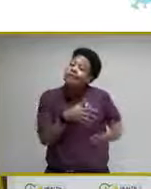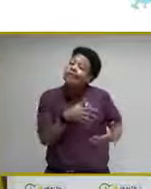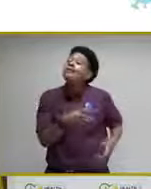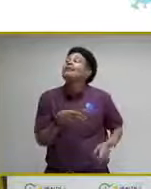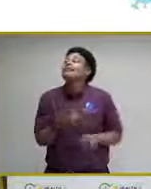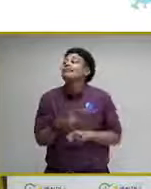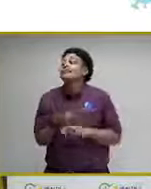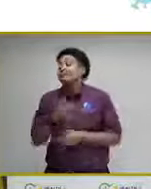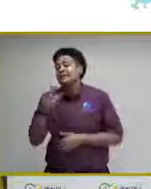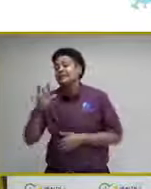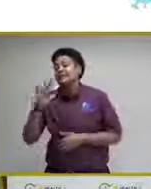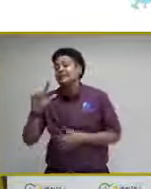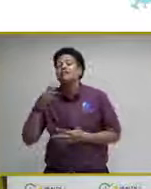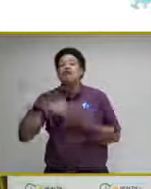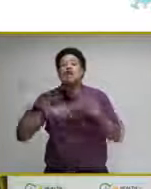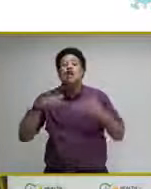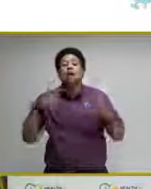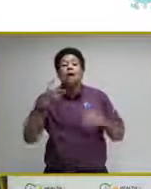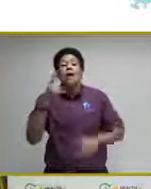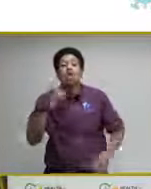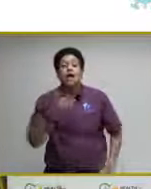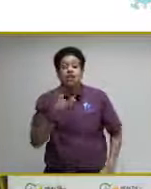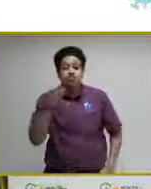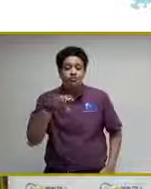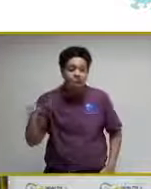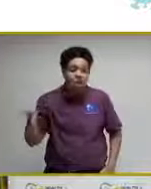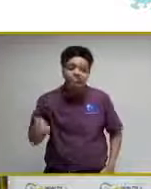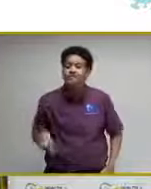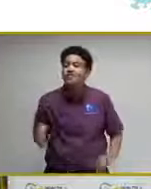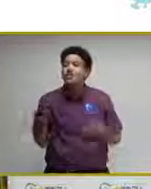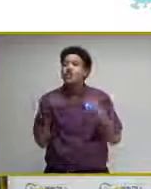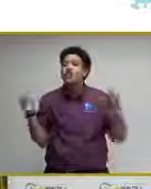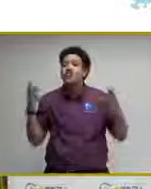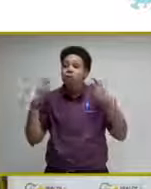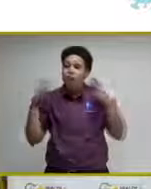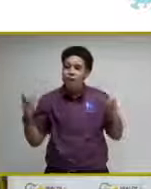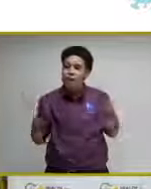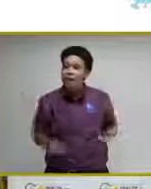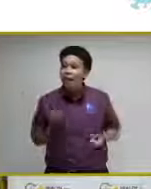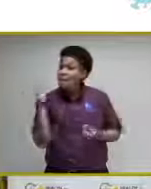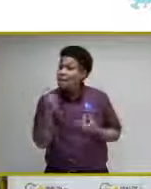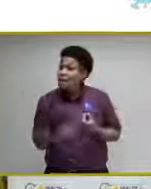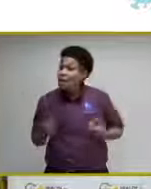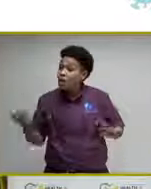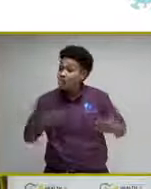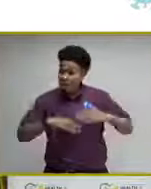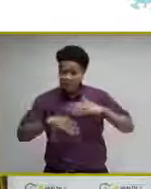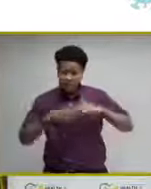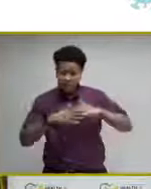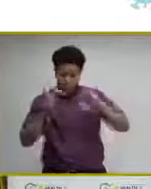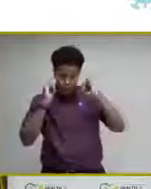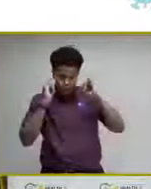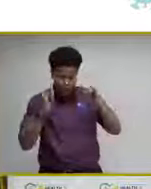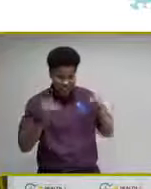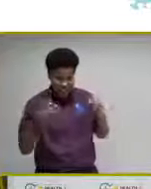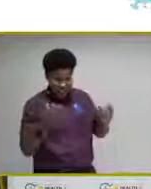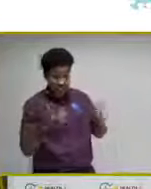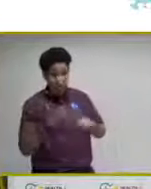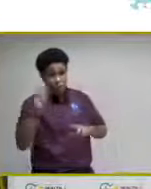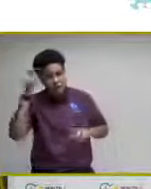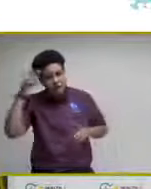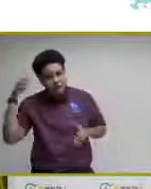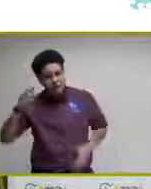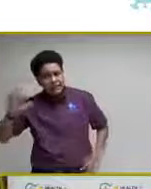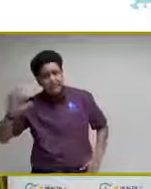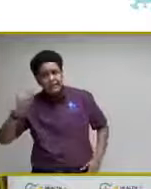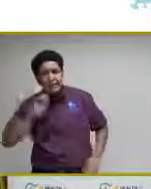civil society groups like the Red Cross, the general public, and based on instructions given from Cabinet,